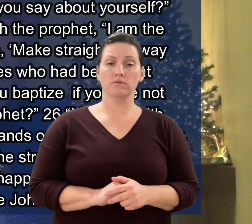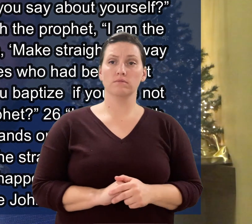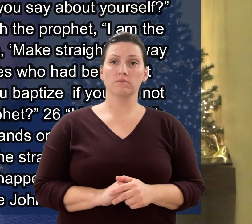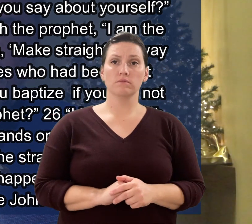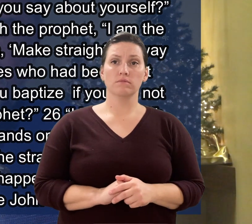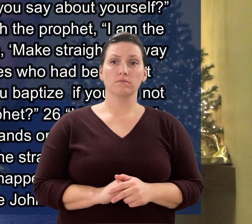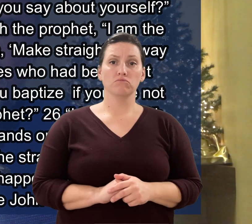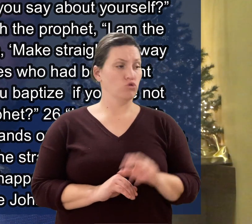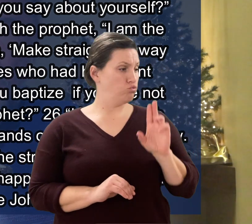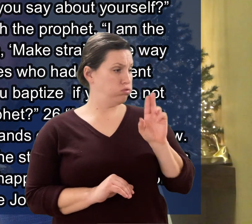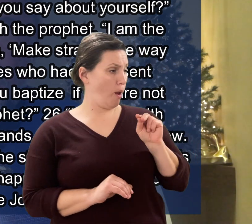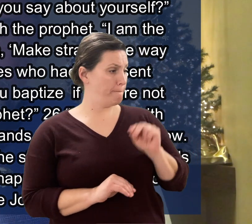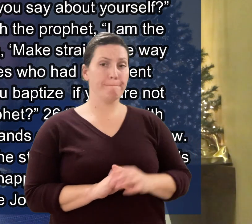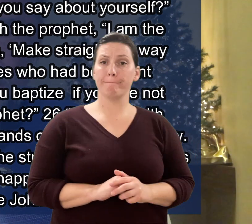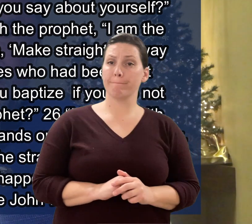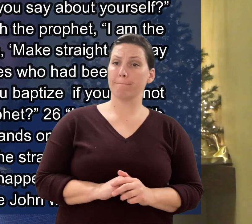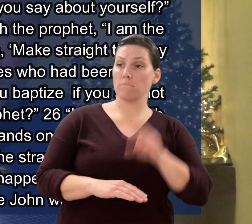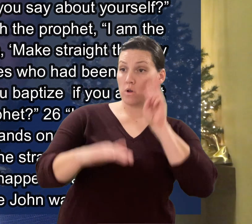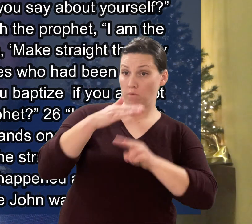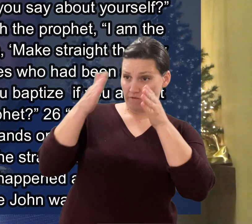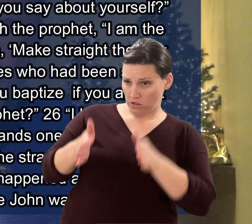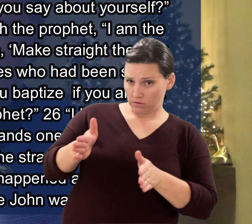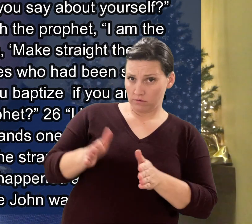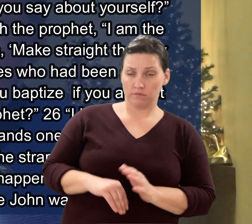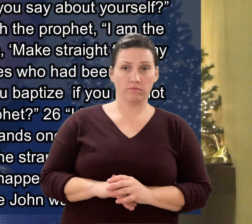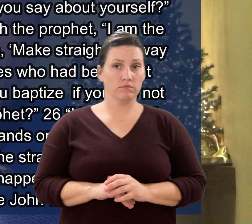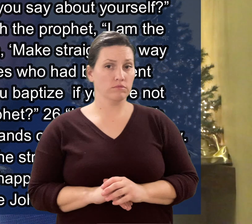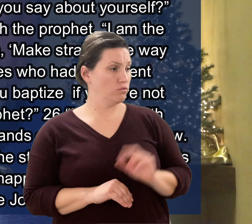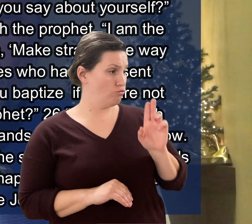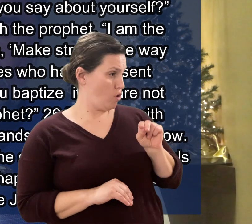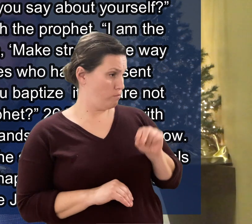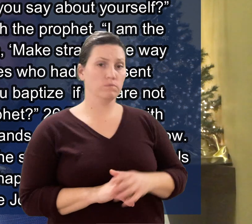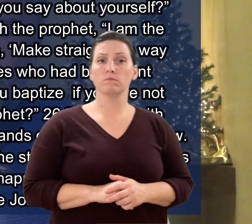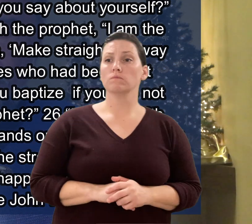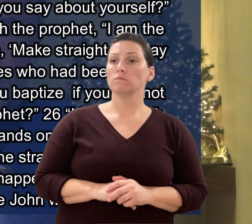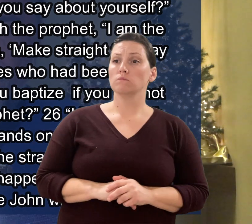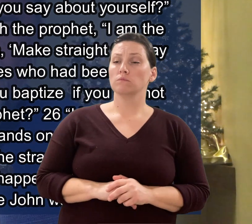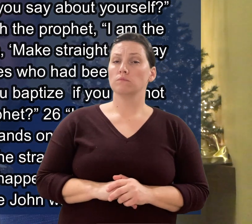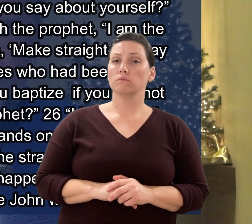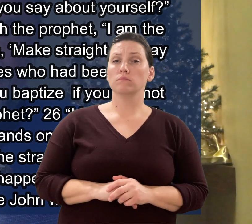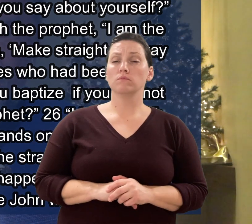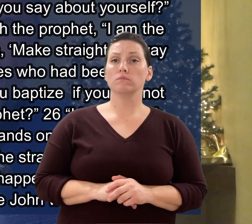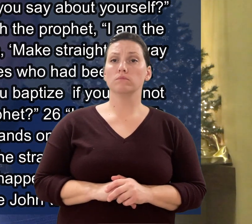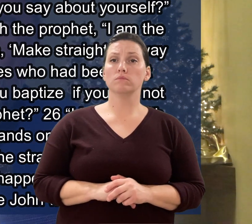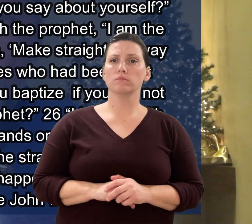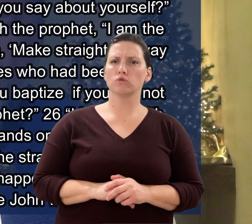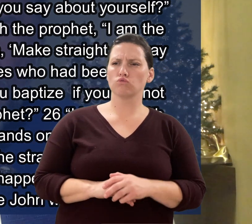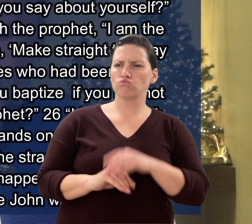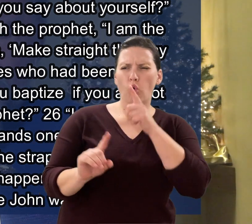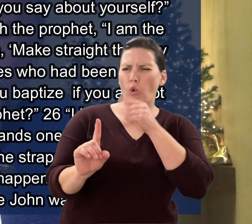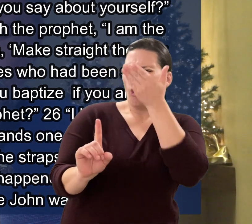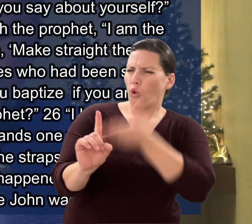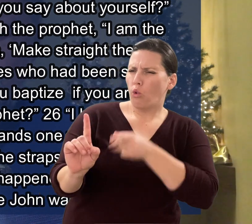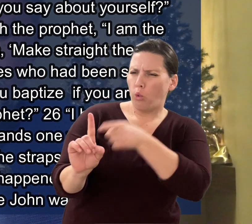am not." "Are you the prophet?" He answered, "No." Finally, they said, "Who